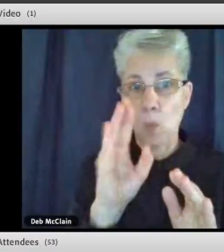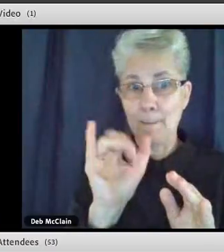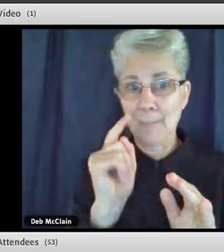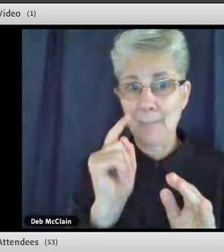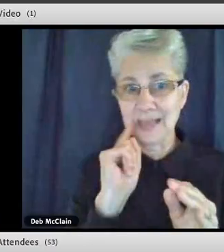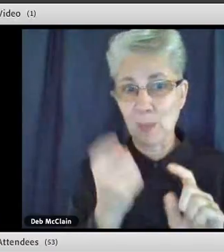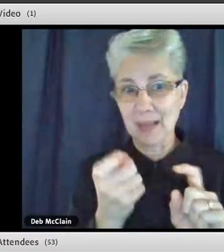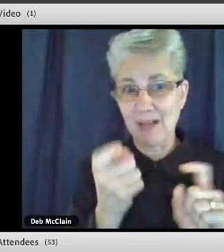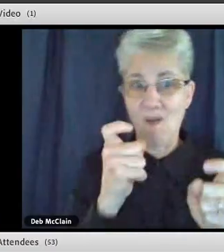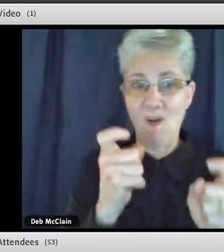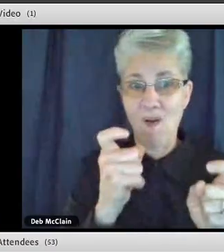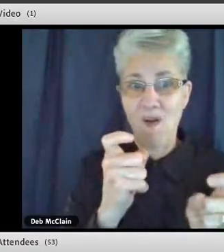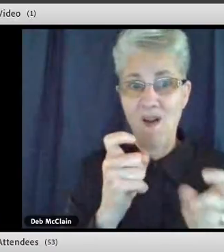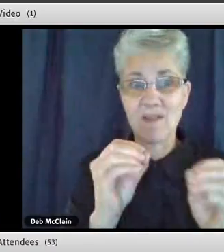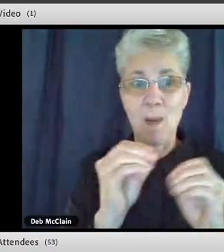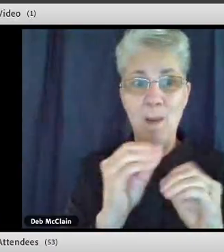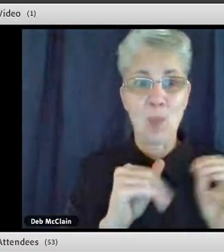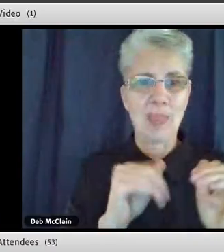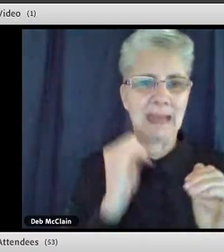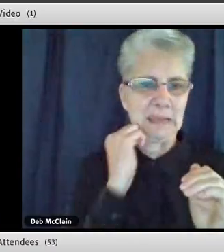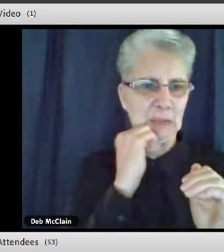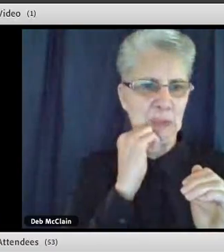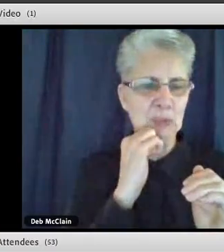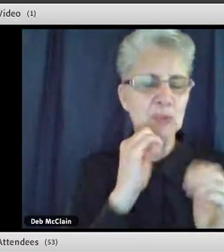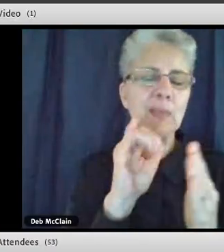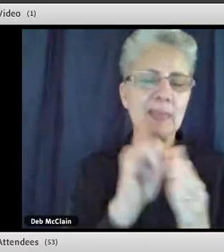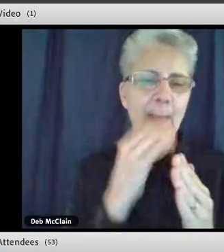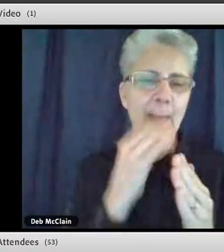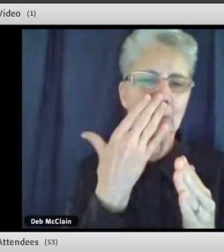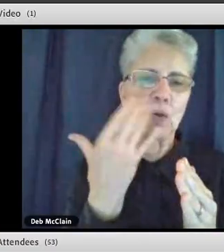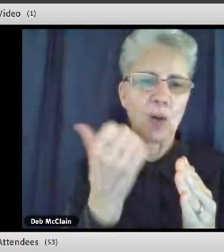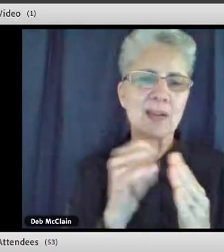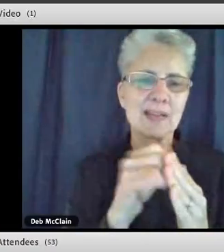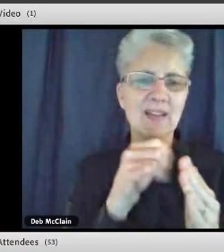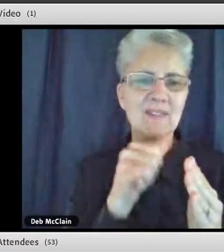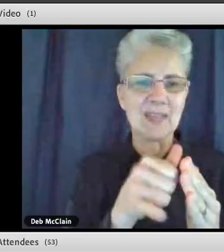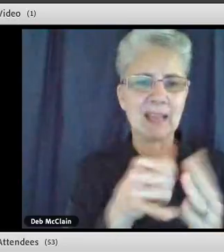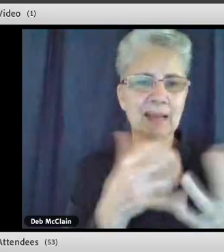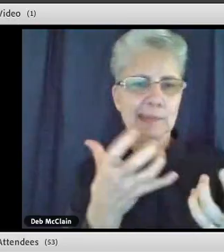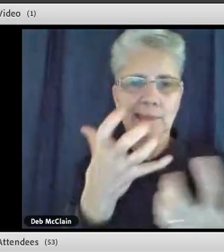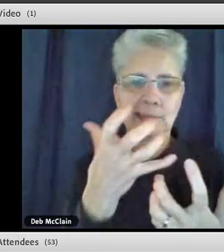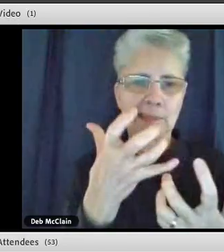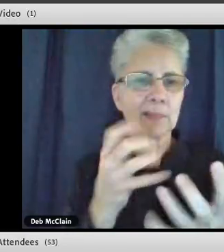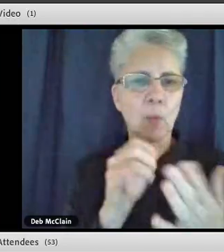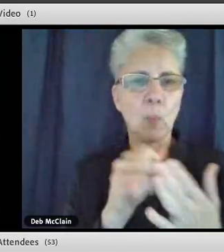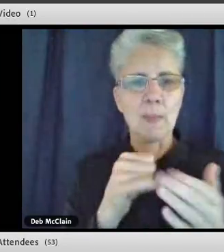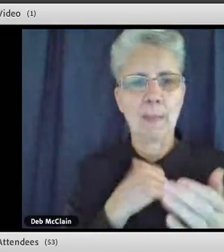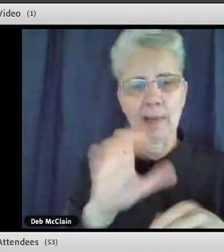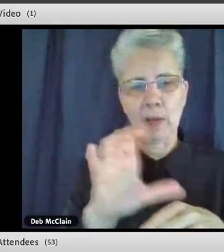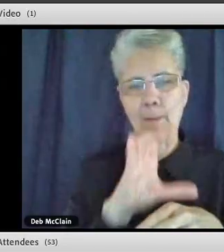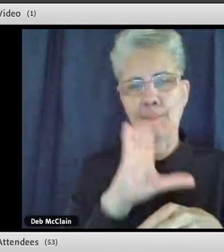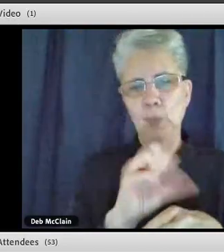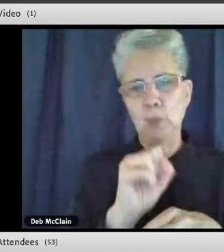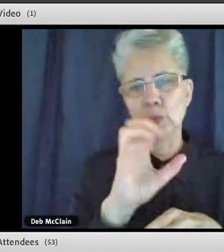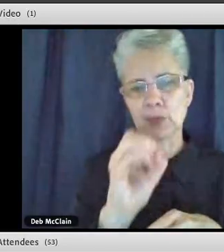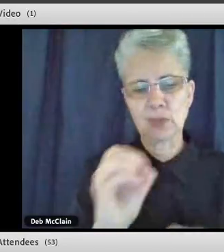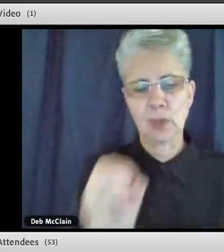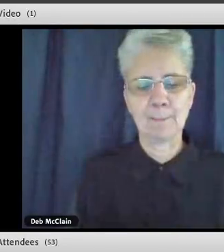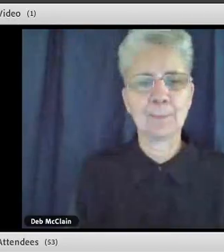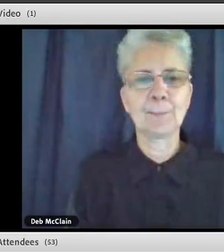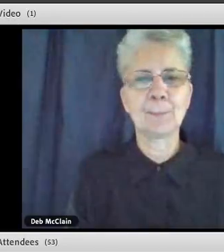little off, more off than usual, it's because of that. So if things kind of start getting all